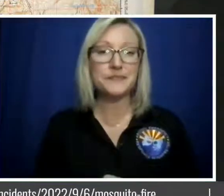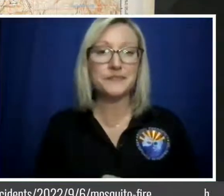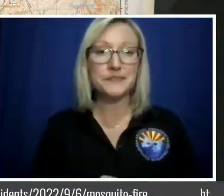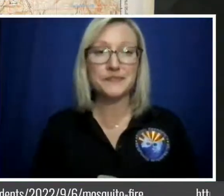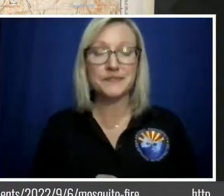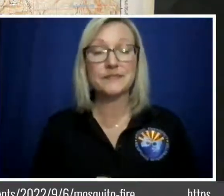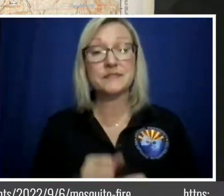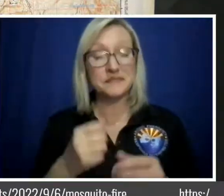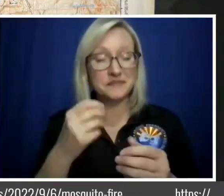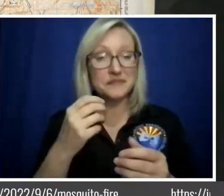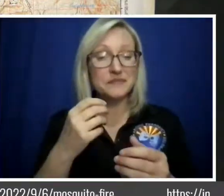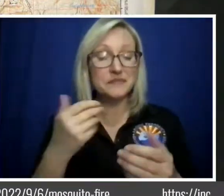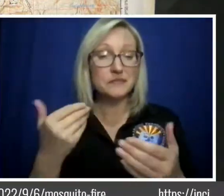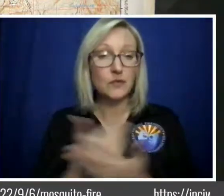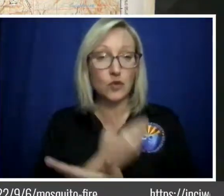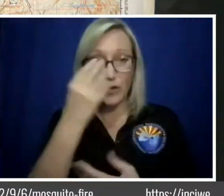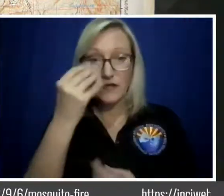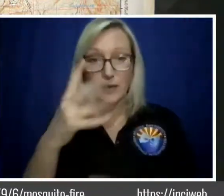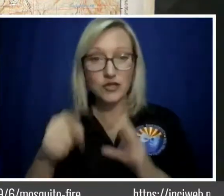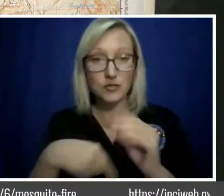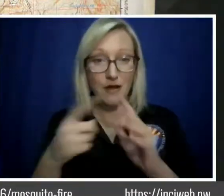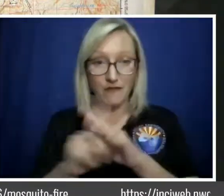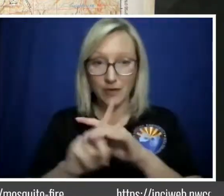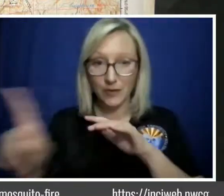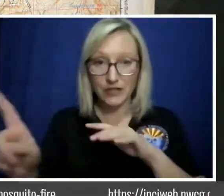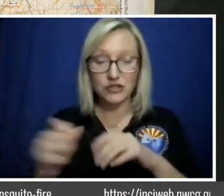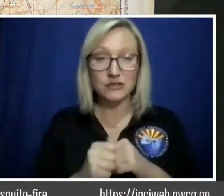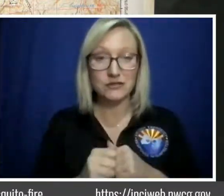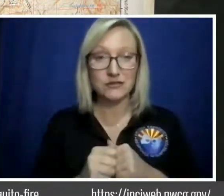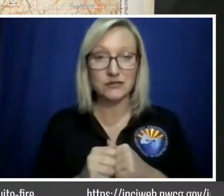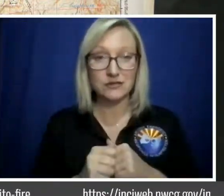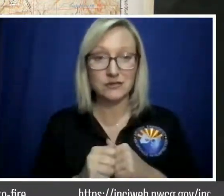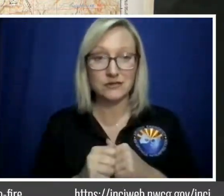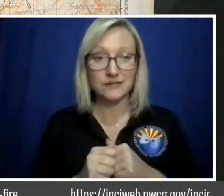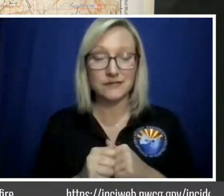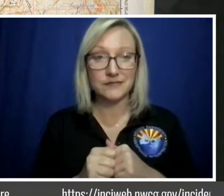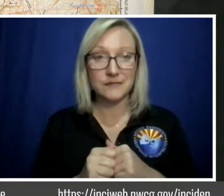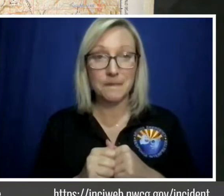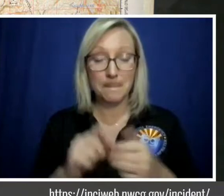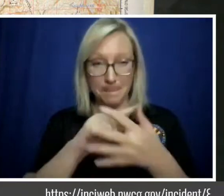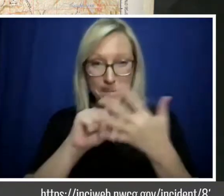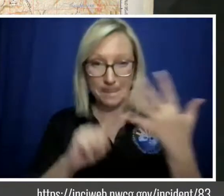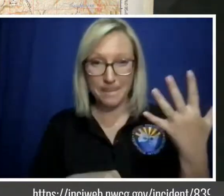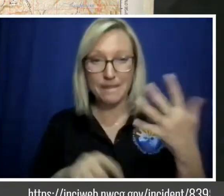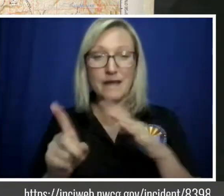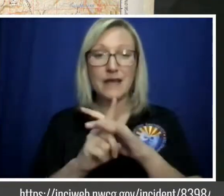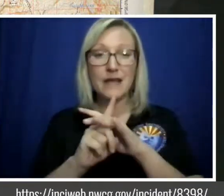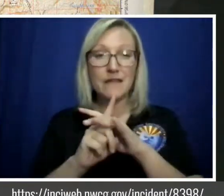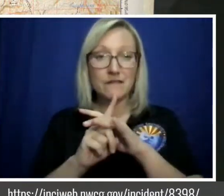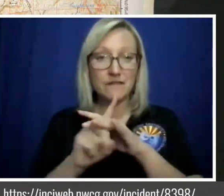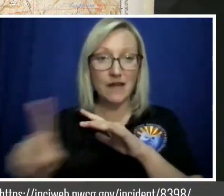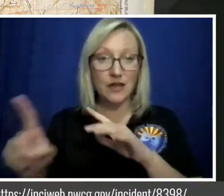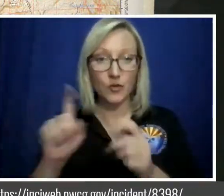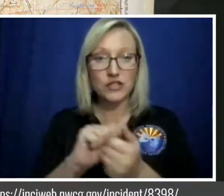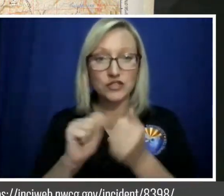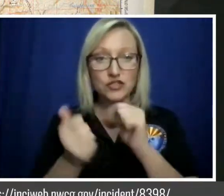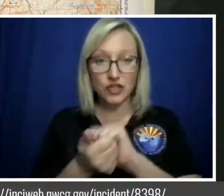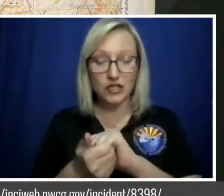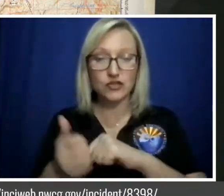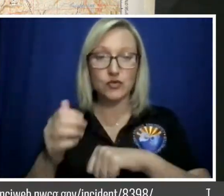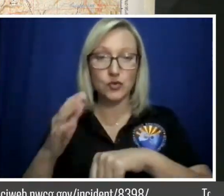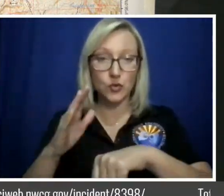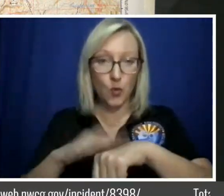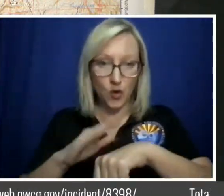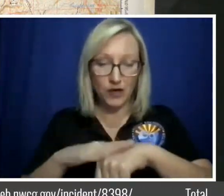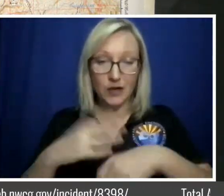regarding evacuations. Today, the following locations, the evacuation order was changed to a warning, and that's Volcanoville and